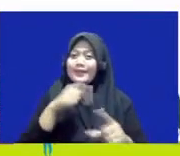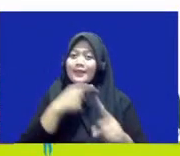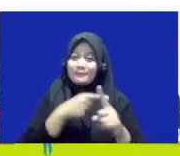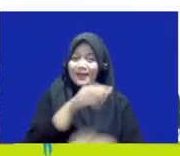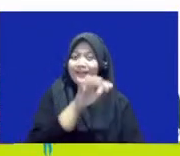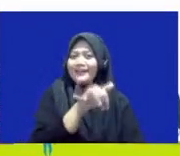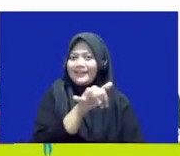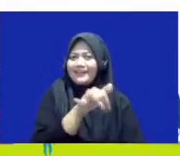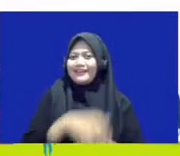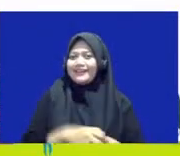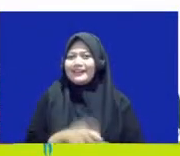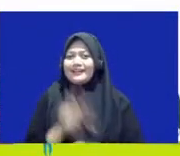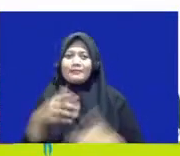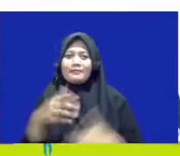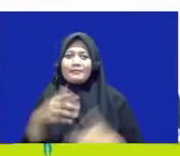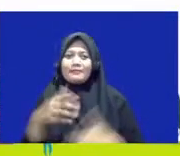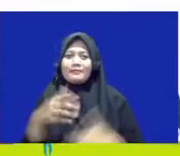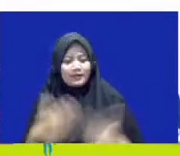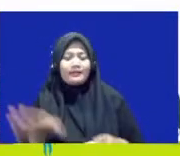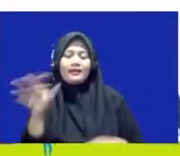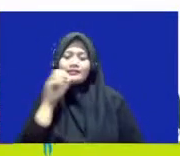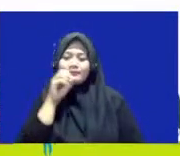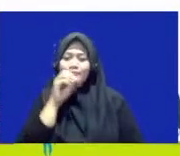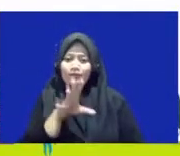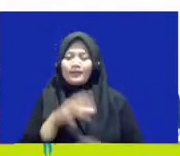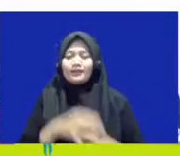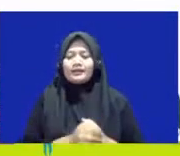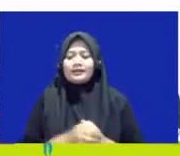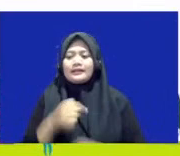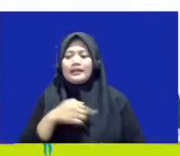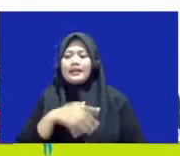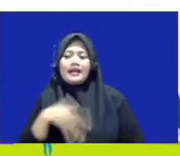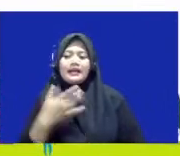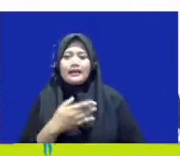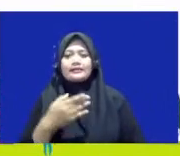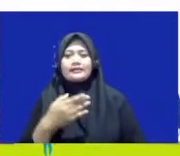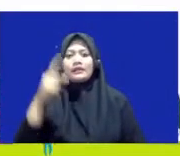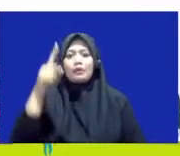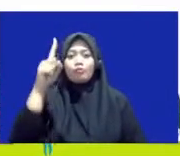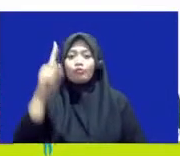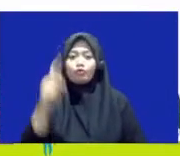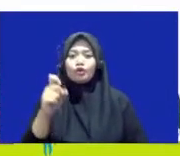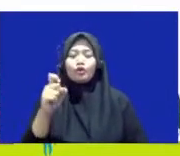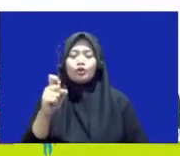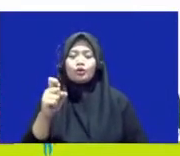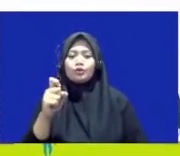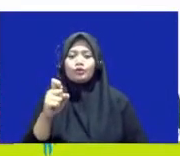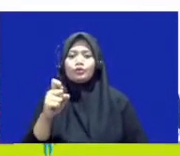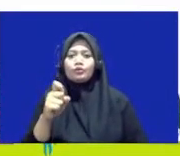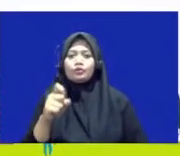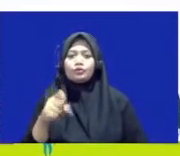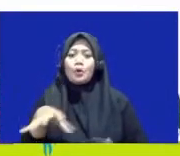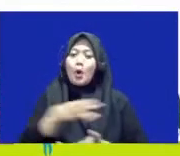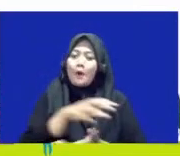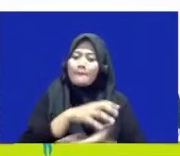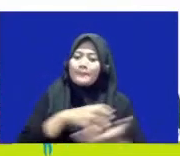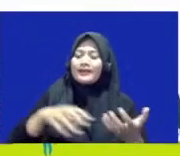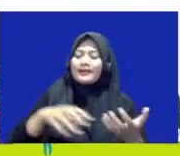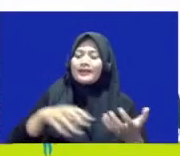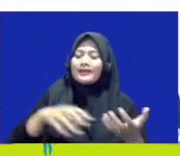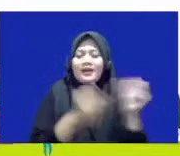I agree we need a combination of online exchange and